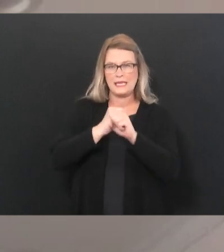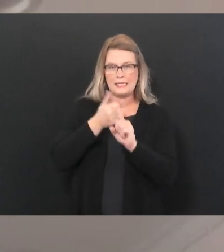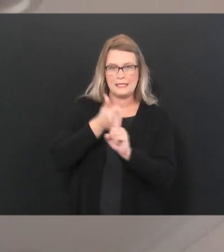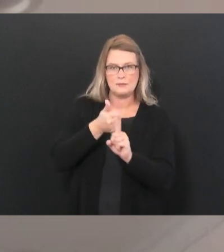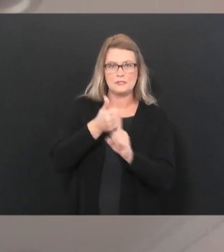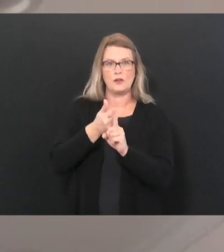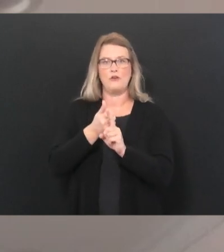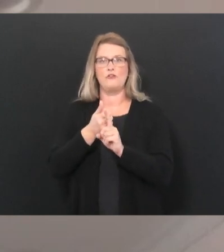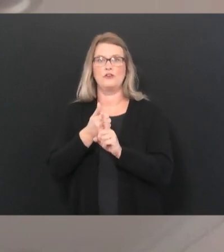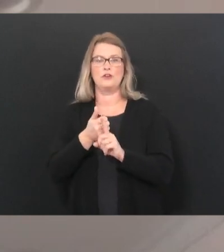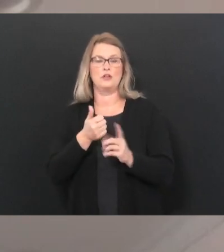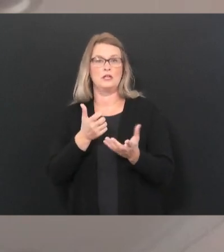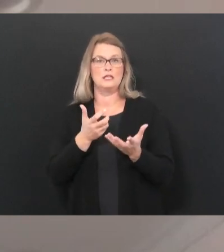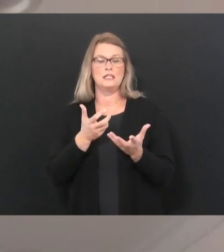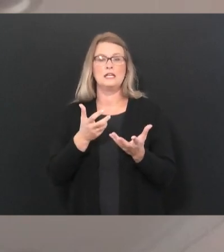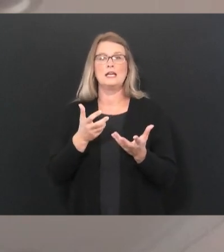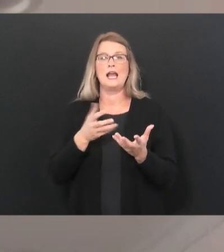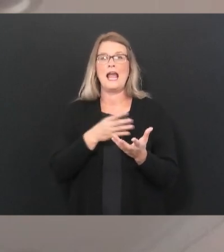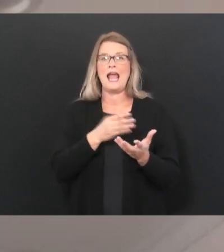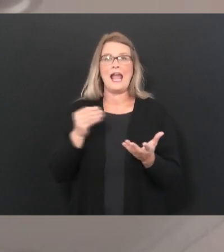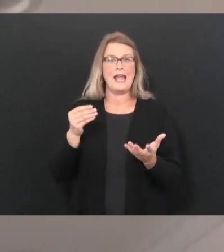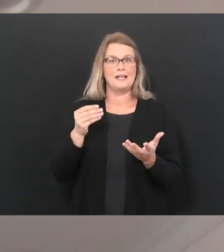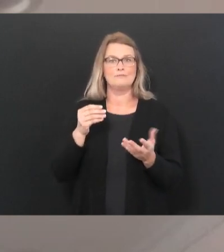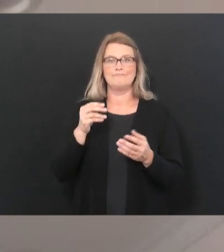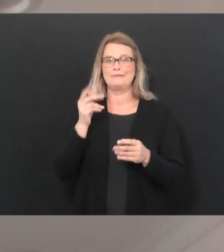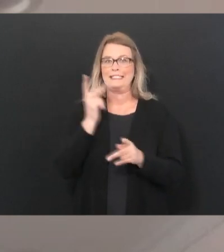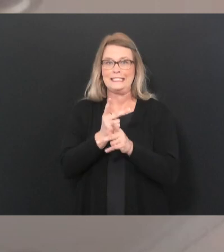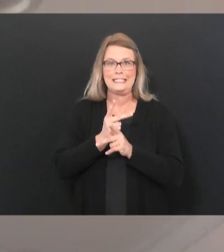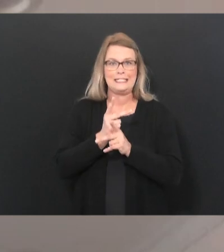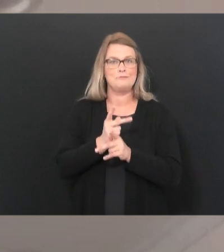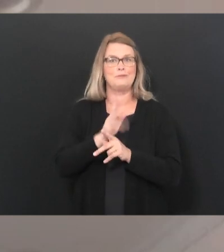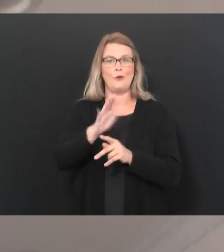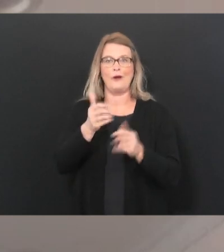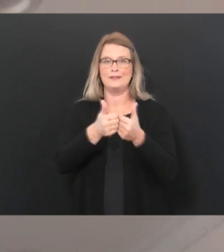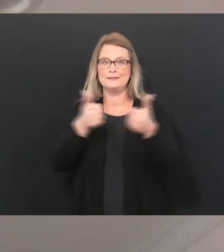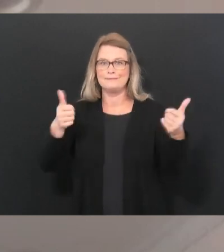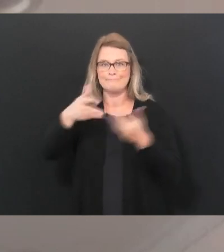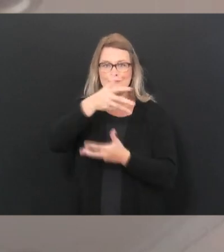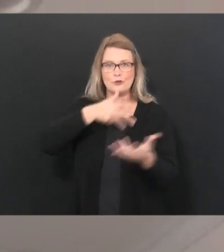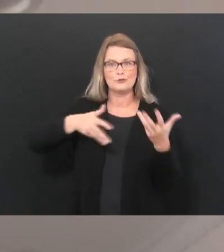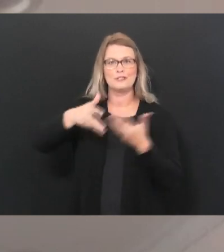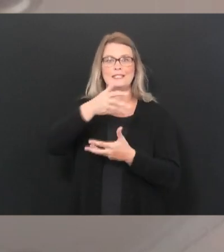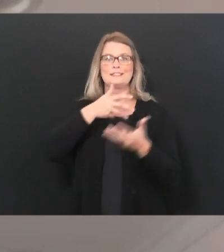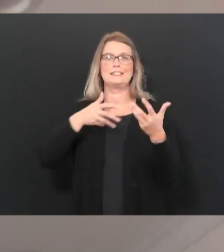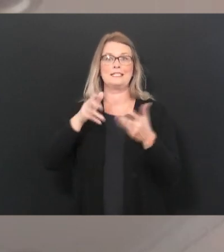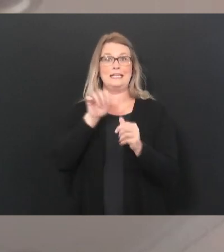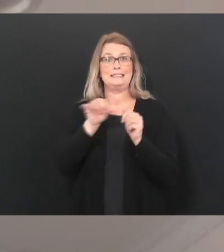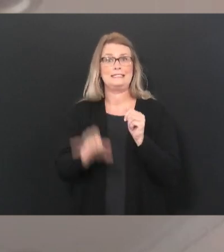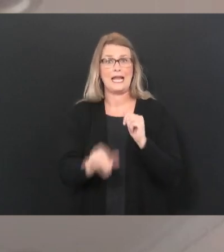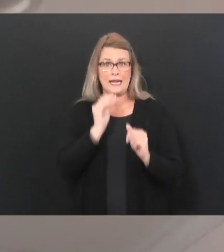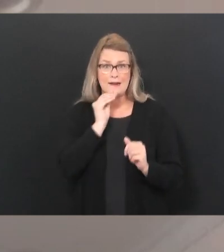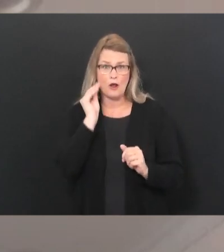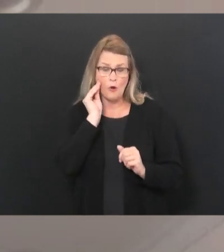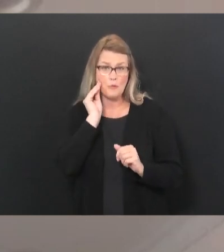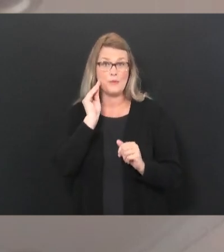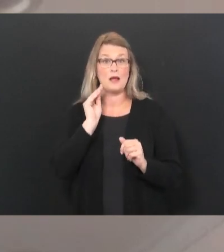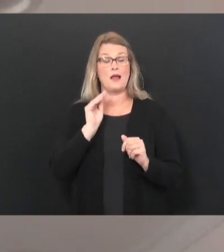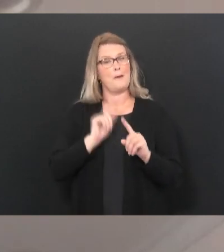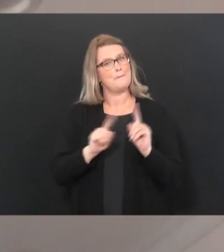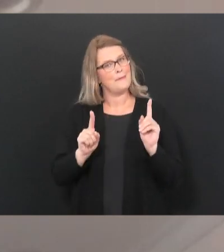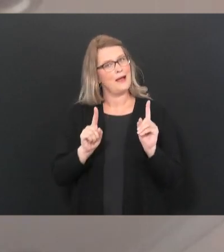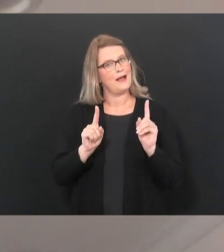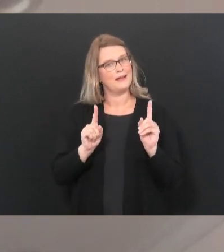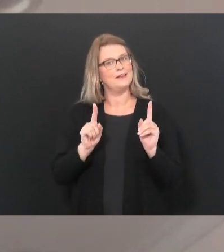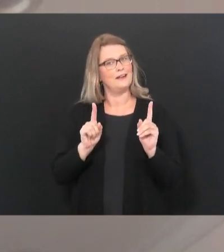hand washing, avoiding your nose, social distancing, physical distancing, and staying at home. But it also says that